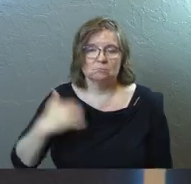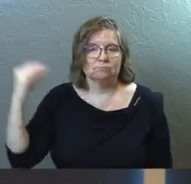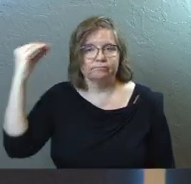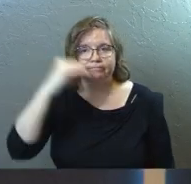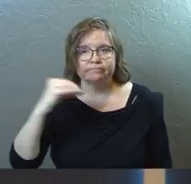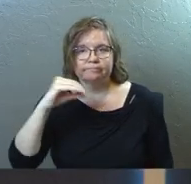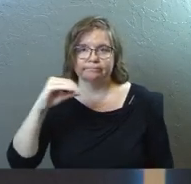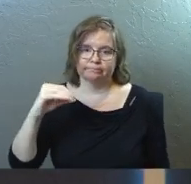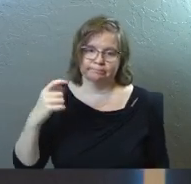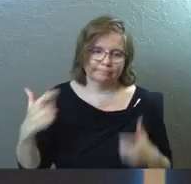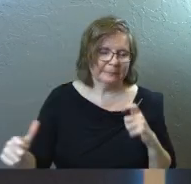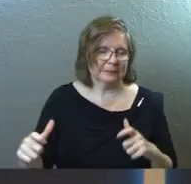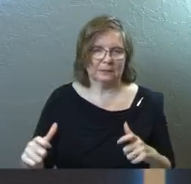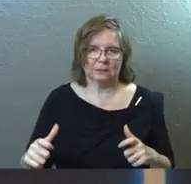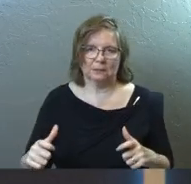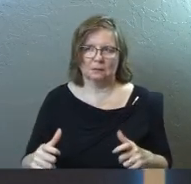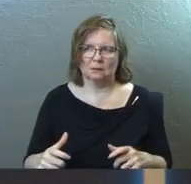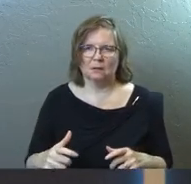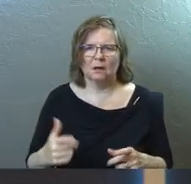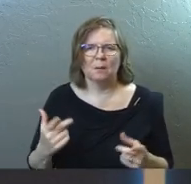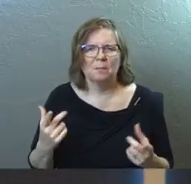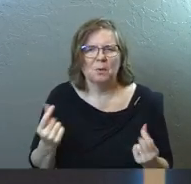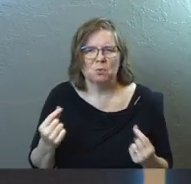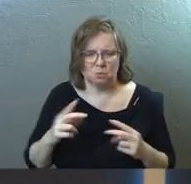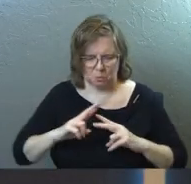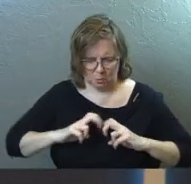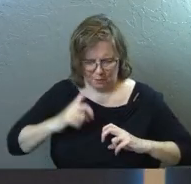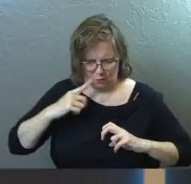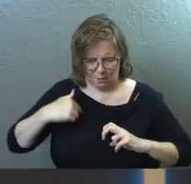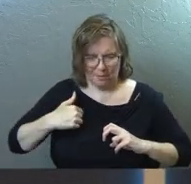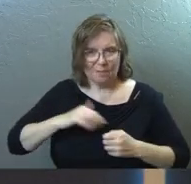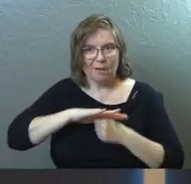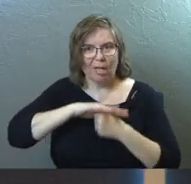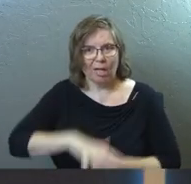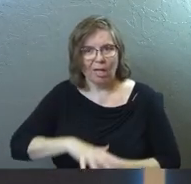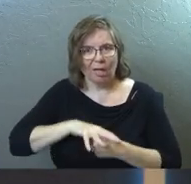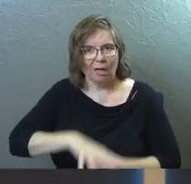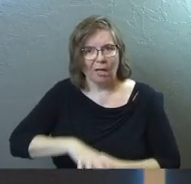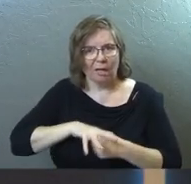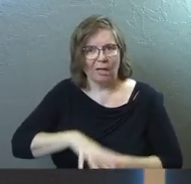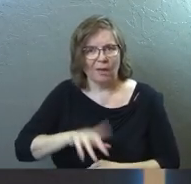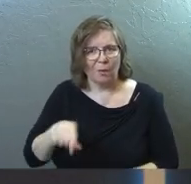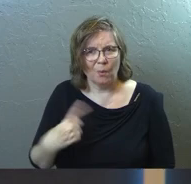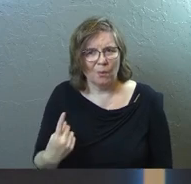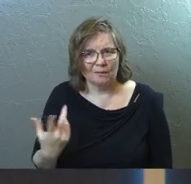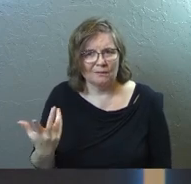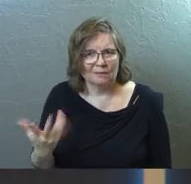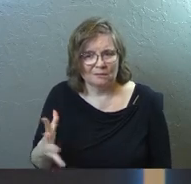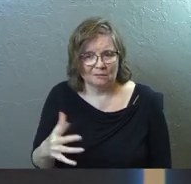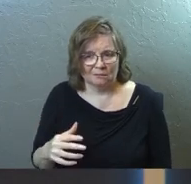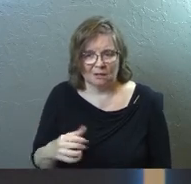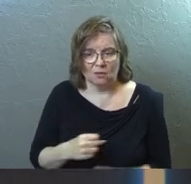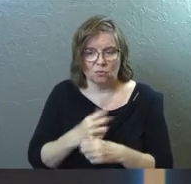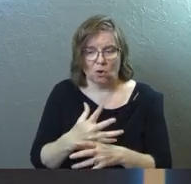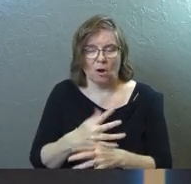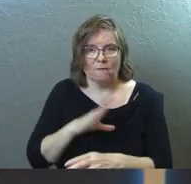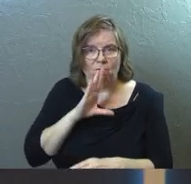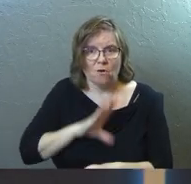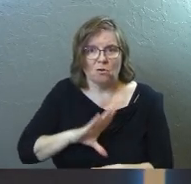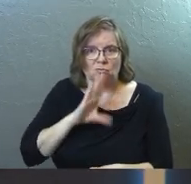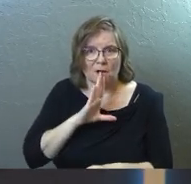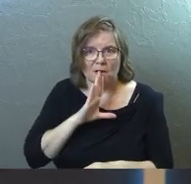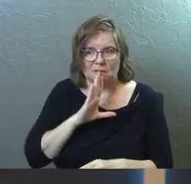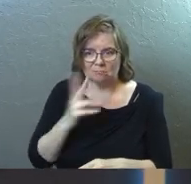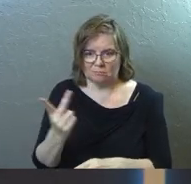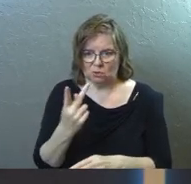be a big deal. But what does that do for me? Except stress me out. Except cause frustration